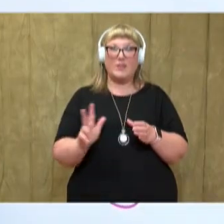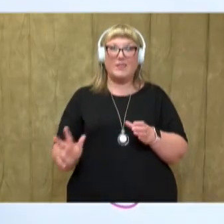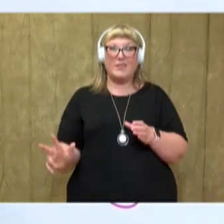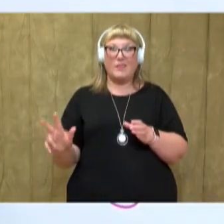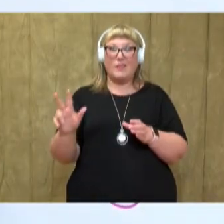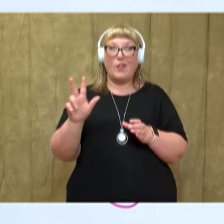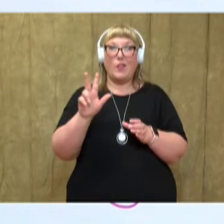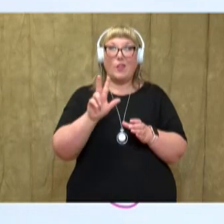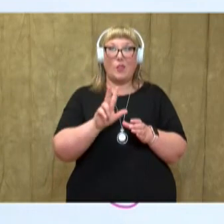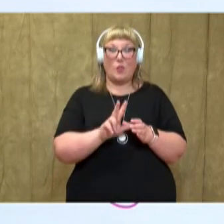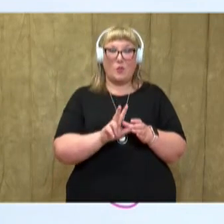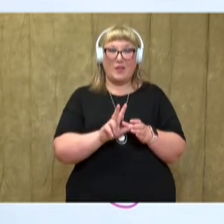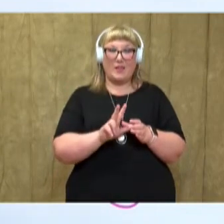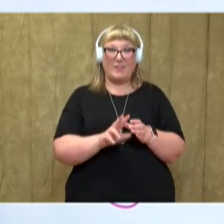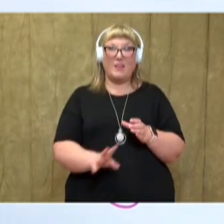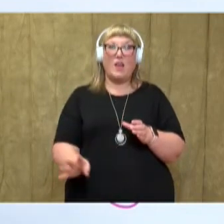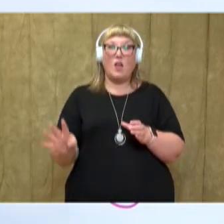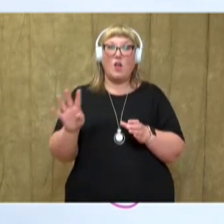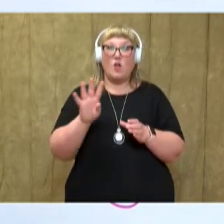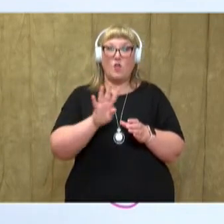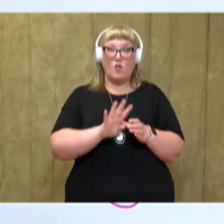2, 3,